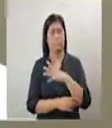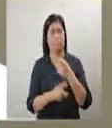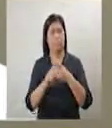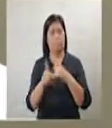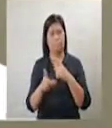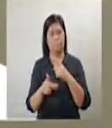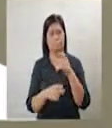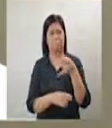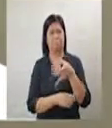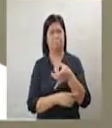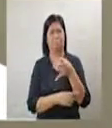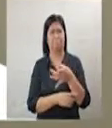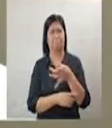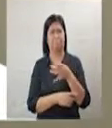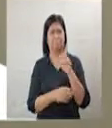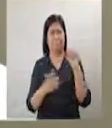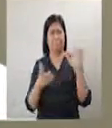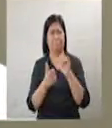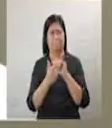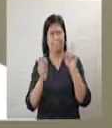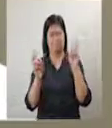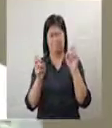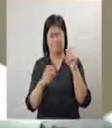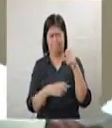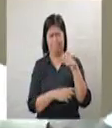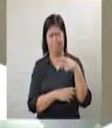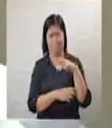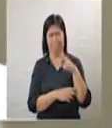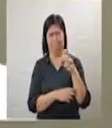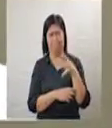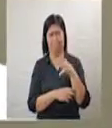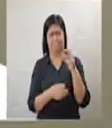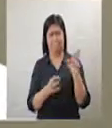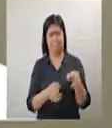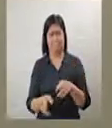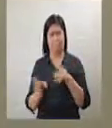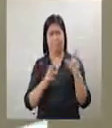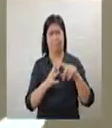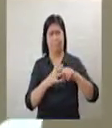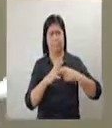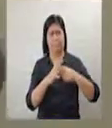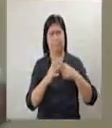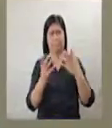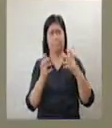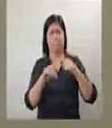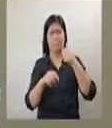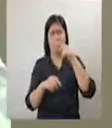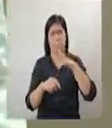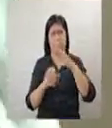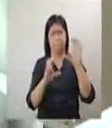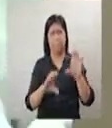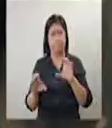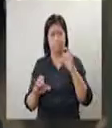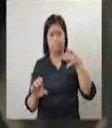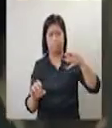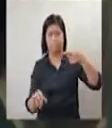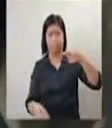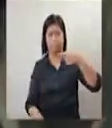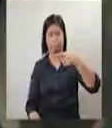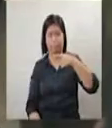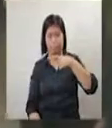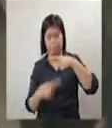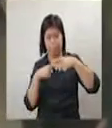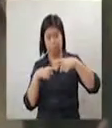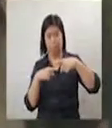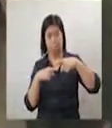The cycle of life starts even from the moment of sperm, the thought of conception. Families,